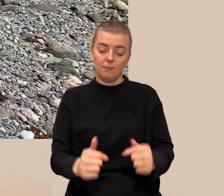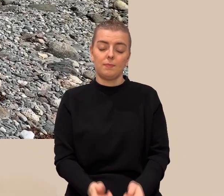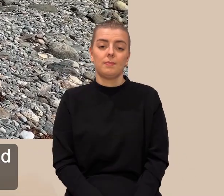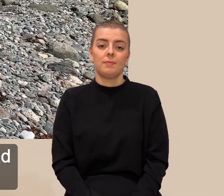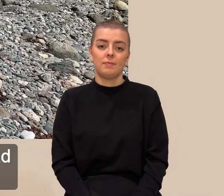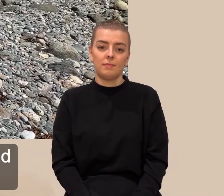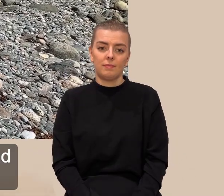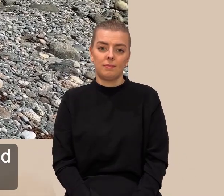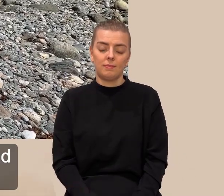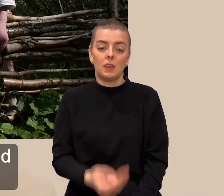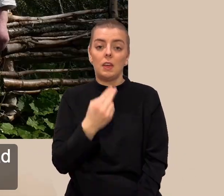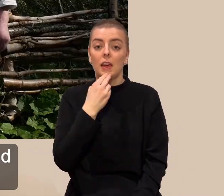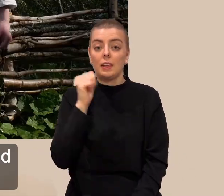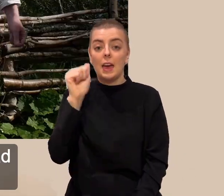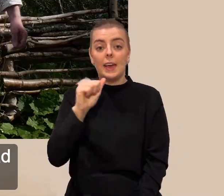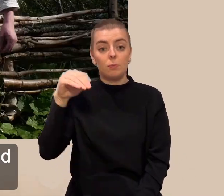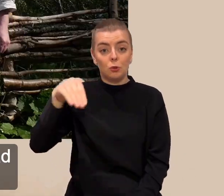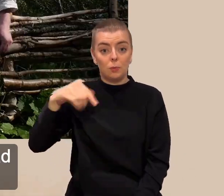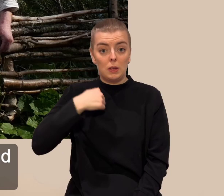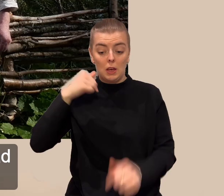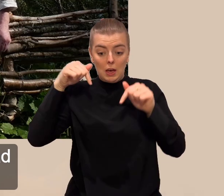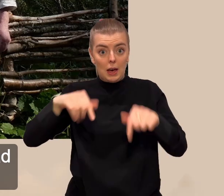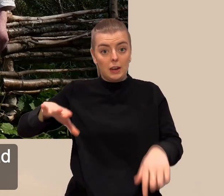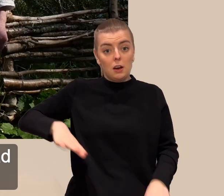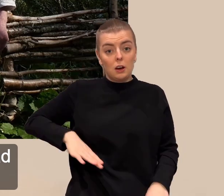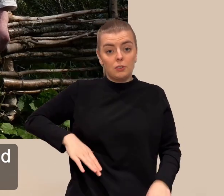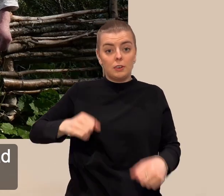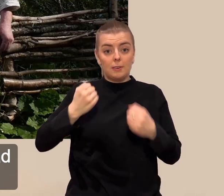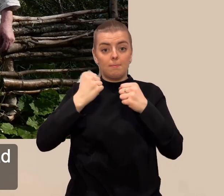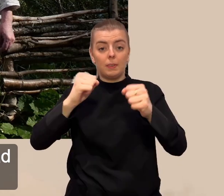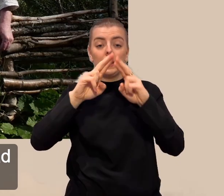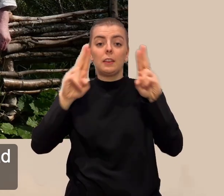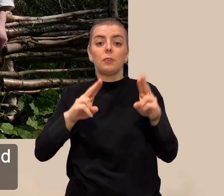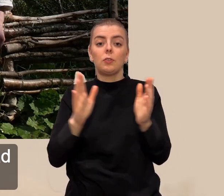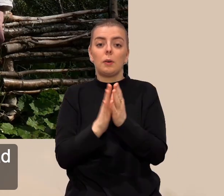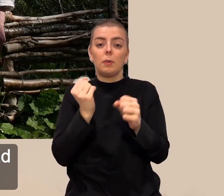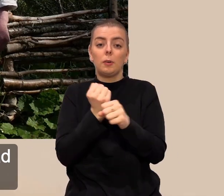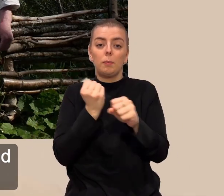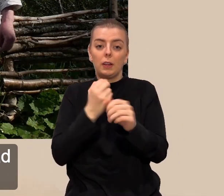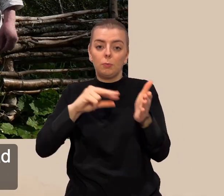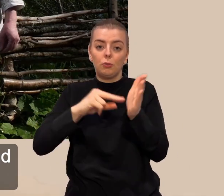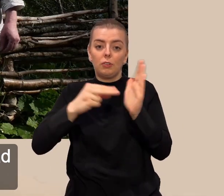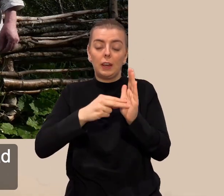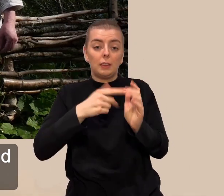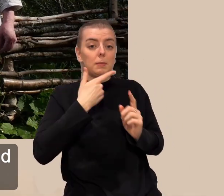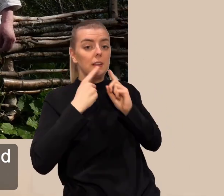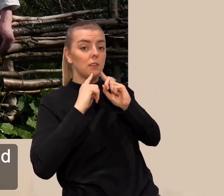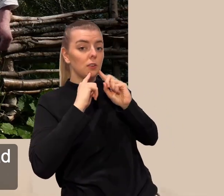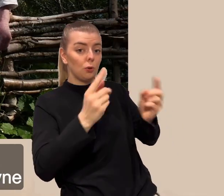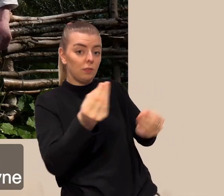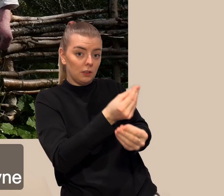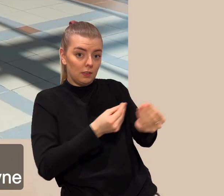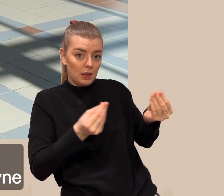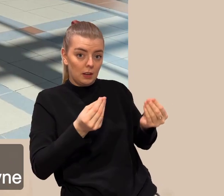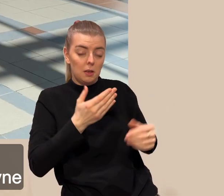doing what we're doing. I'm Aidan Mosby and I'm here in Harstad doing an international collaboration project funded by the